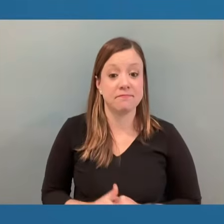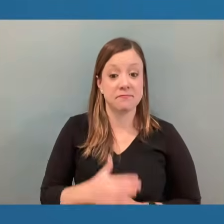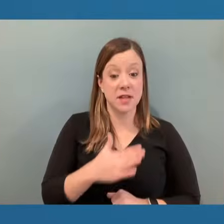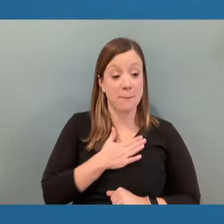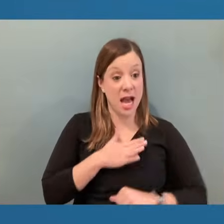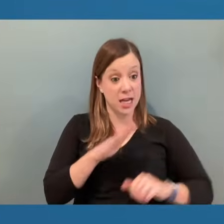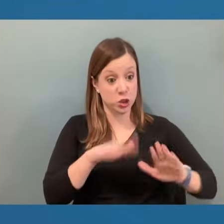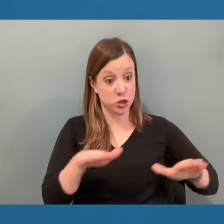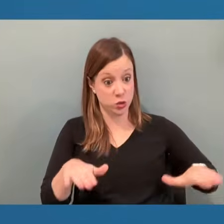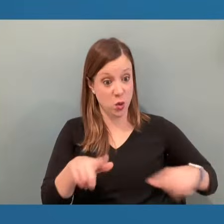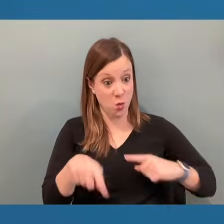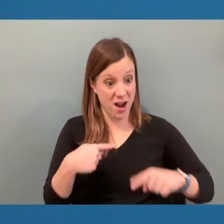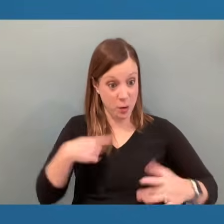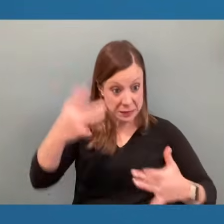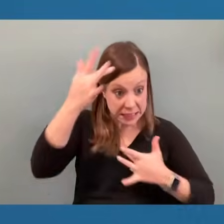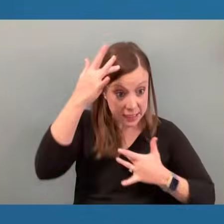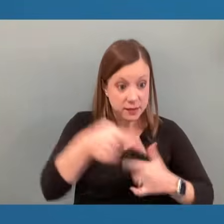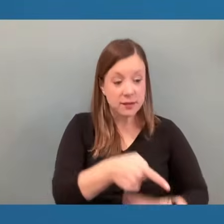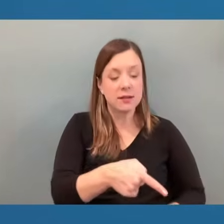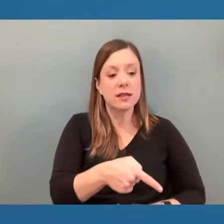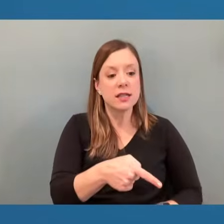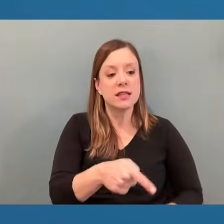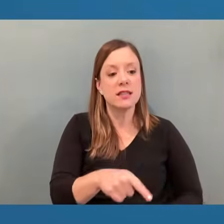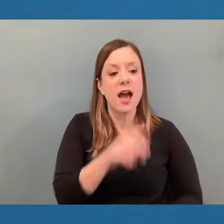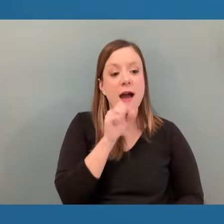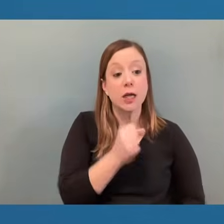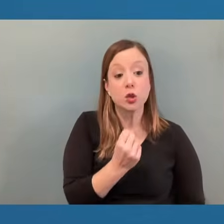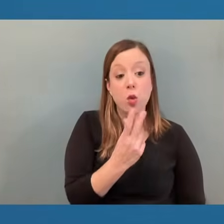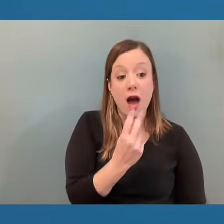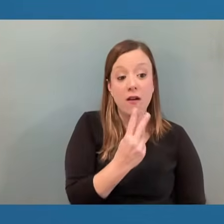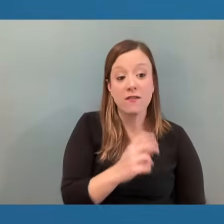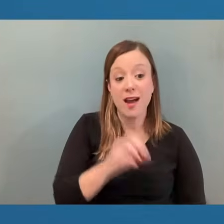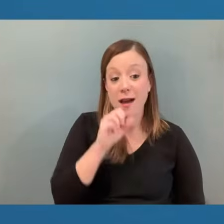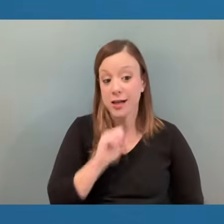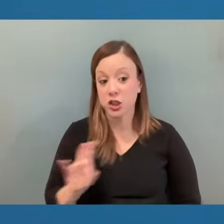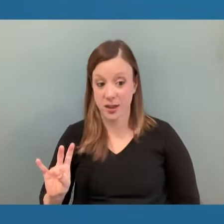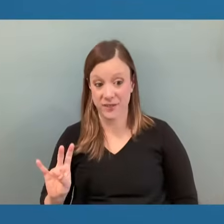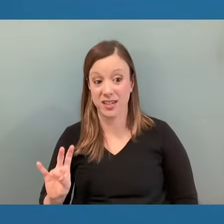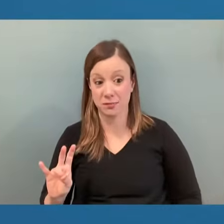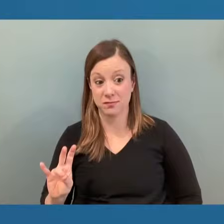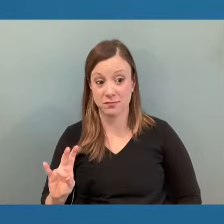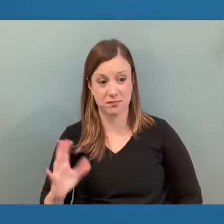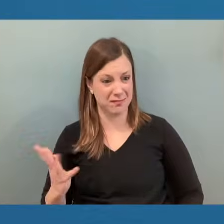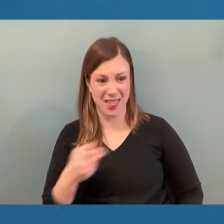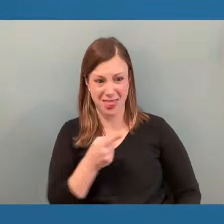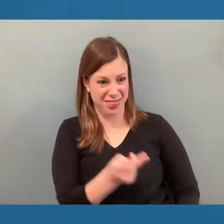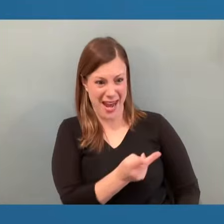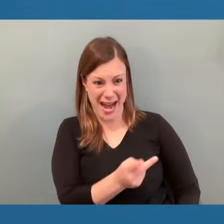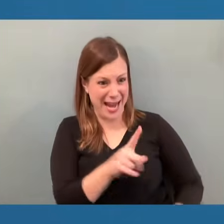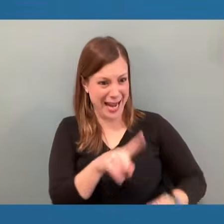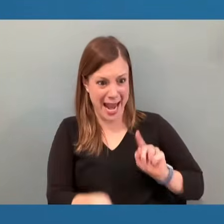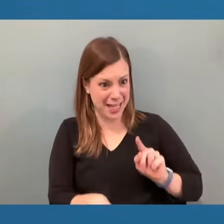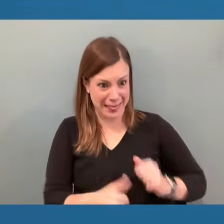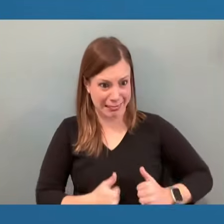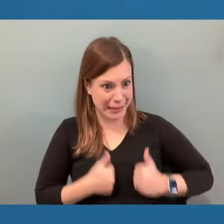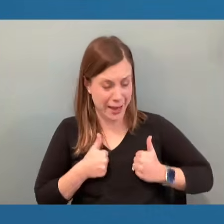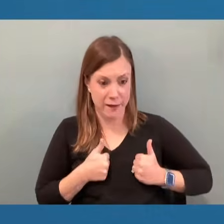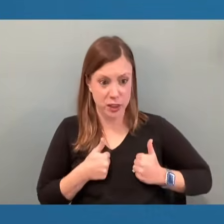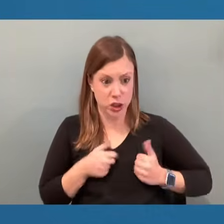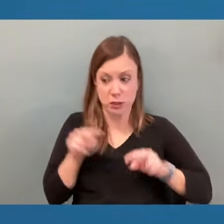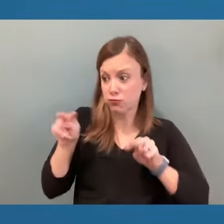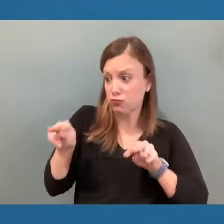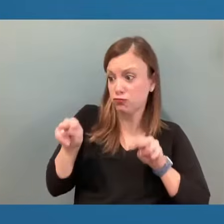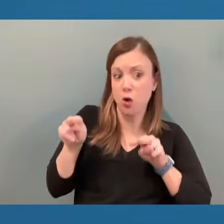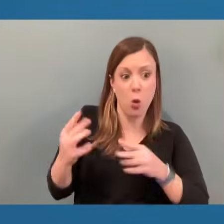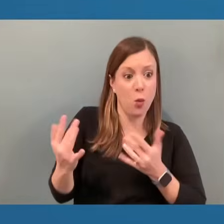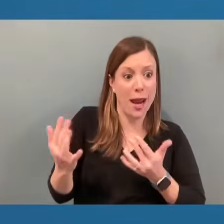and 7. And I remember thinking, they can't live like this in